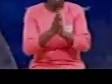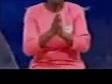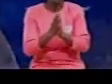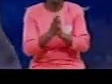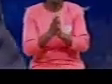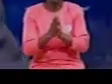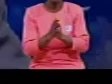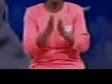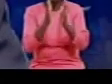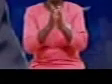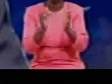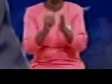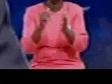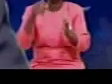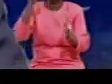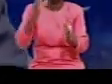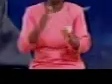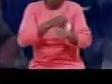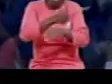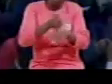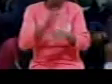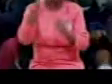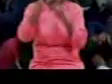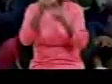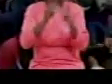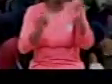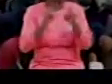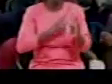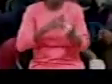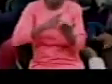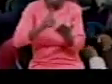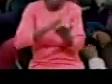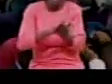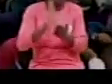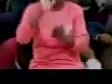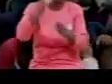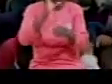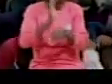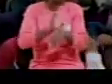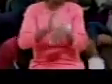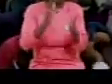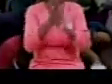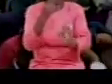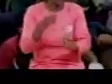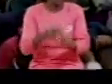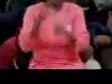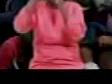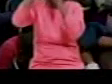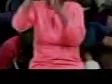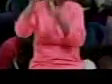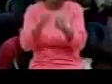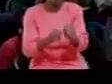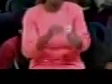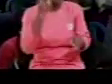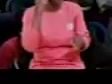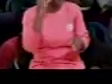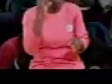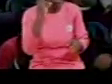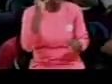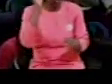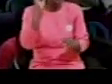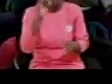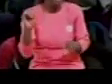Confirm your word, Lord, and purify your church in the name of Jesus. Father, every doctrine that rises up